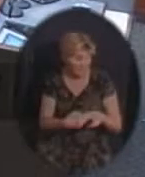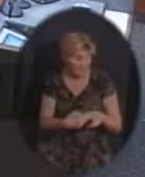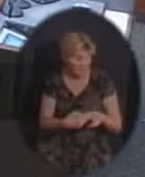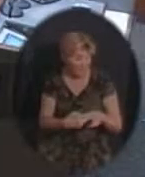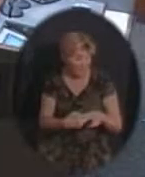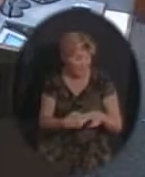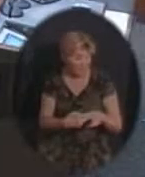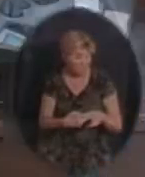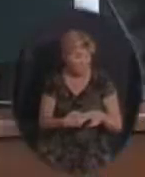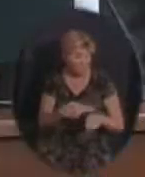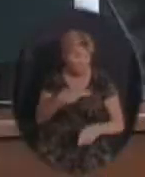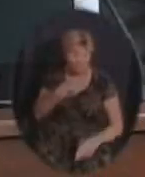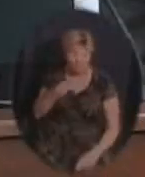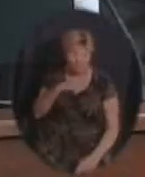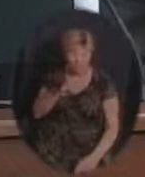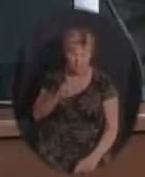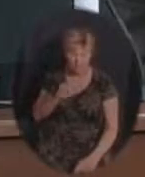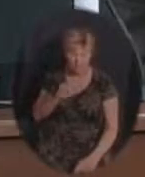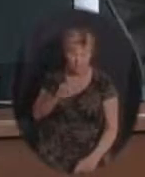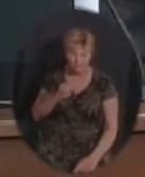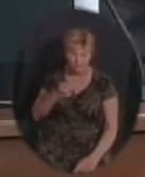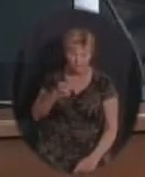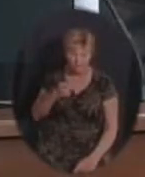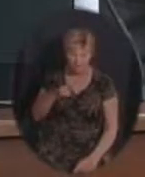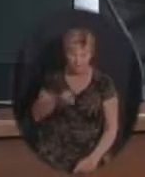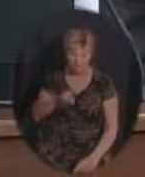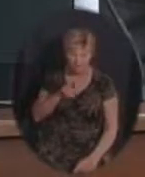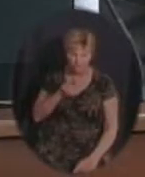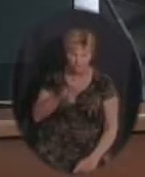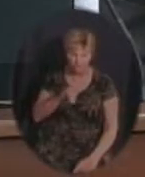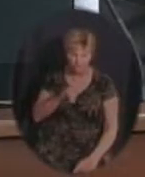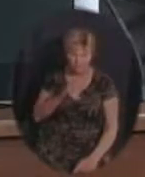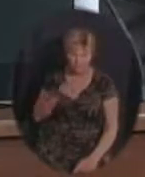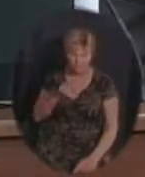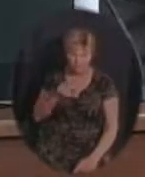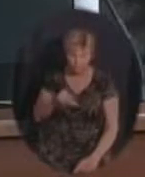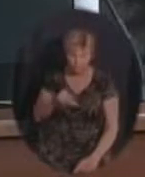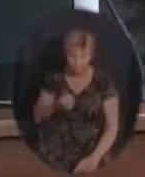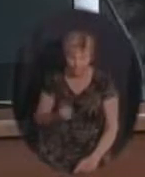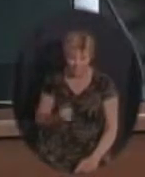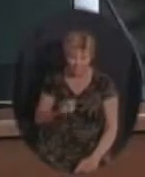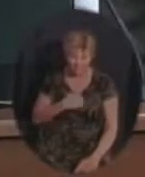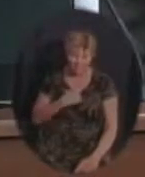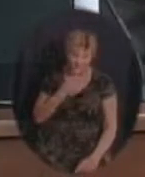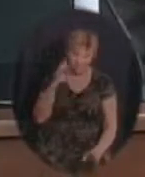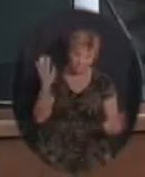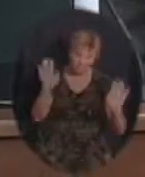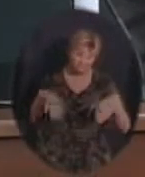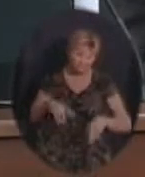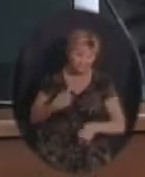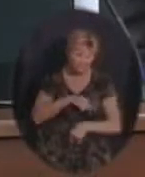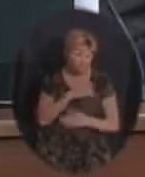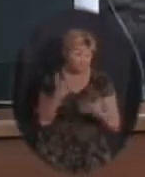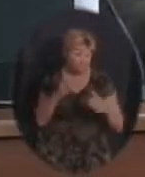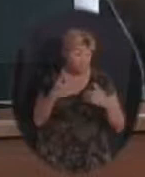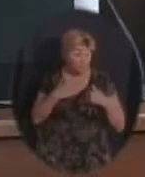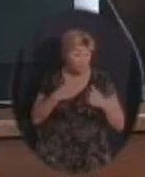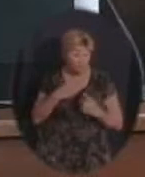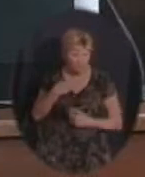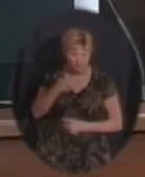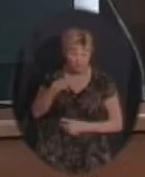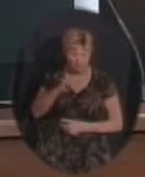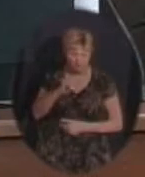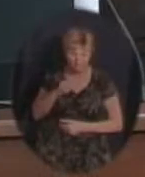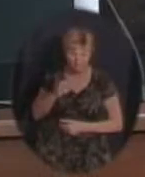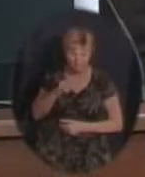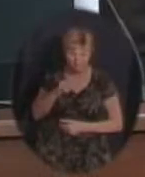Heather Ridge. And I expressed to Jim my concern about having another Heather, since we already have Heather Stone. So A whole Jim bunch